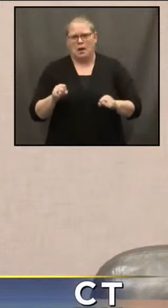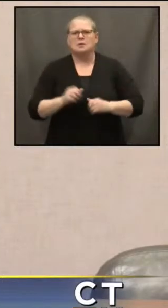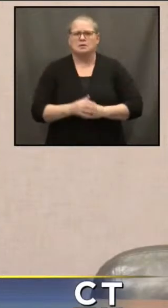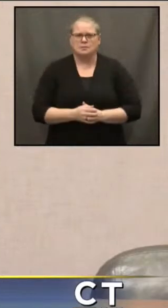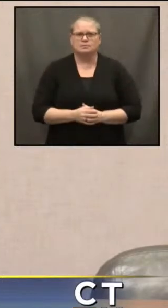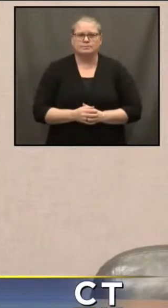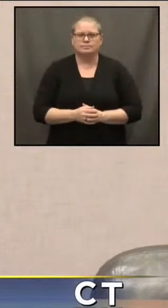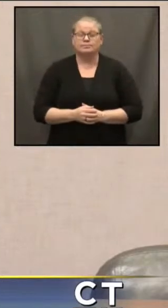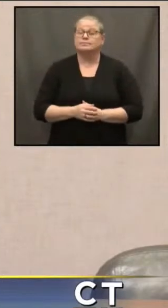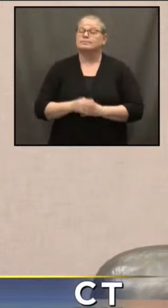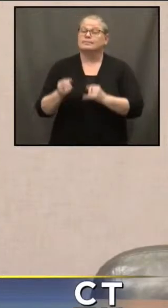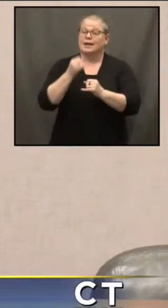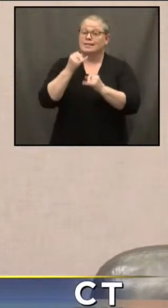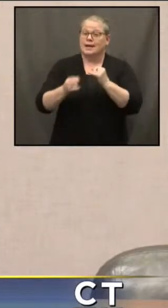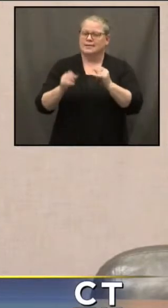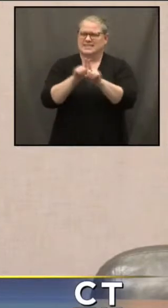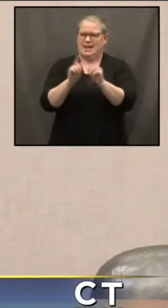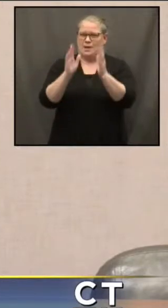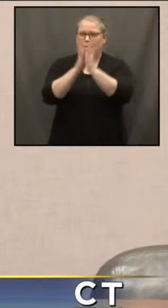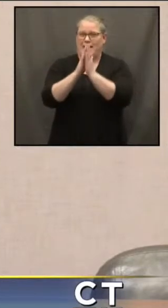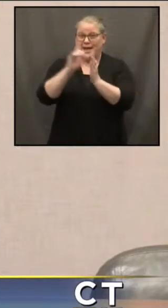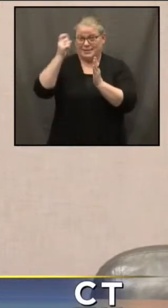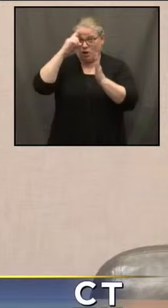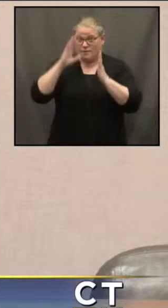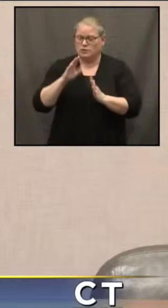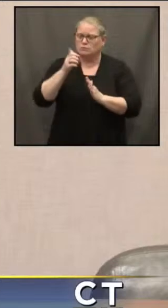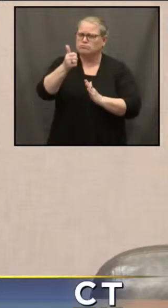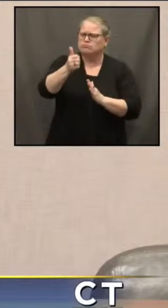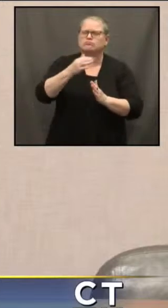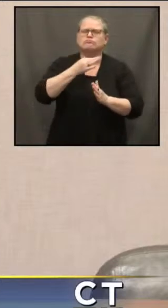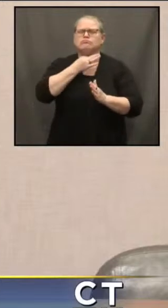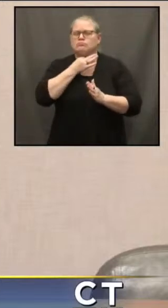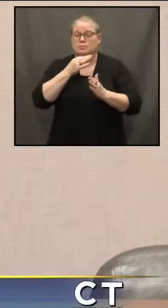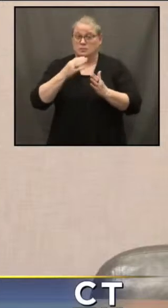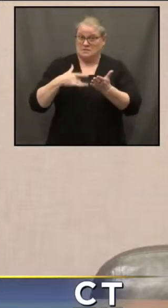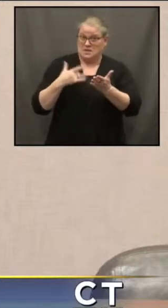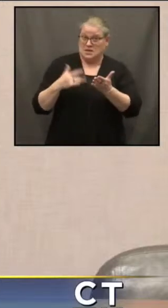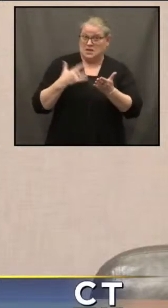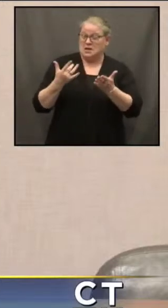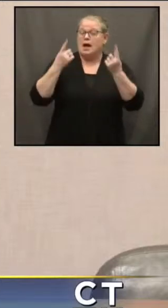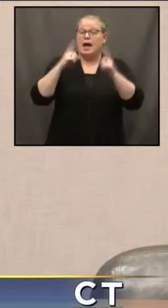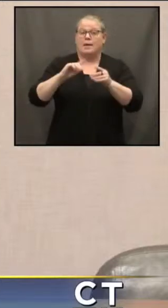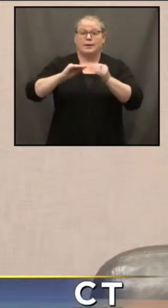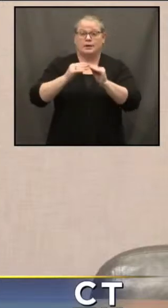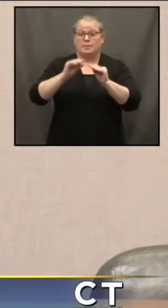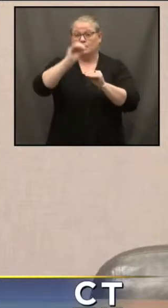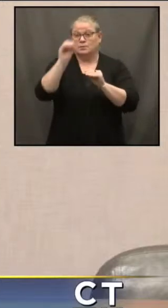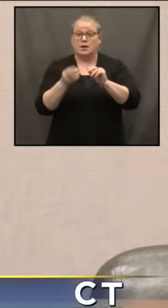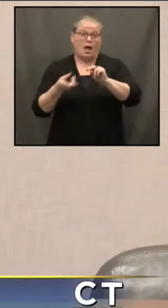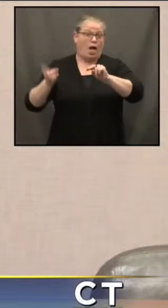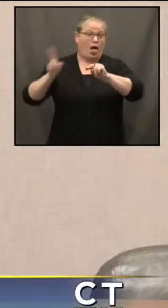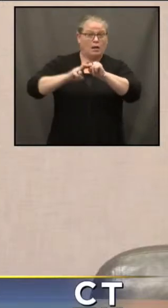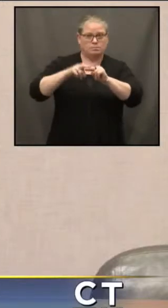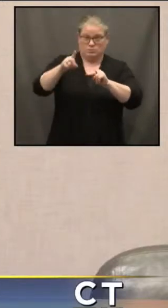thing I asked the governor. Could you imagine a scenario where the numbers go up to the point where your answer to this would change and you would advocate for